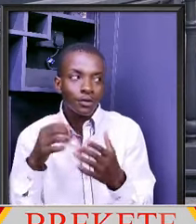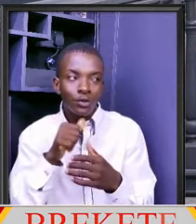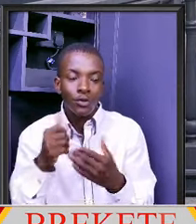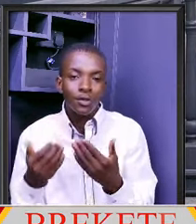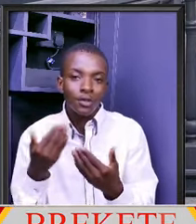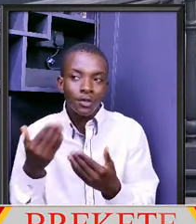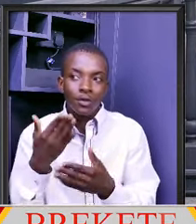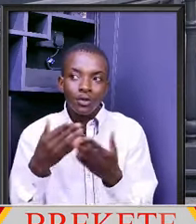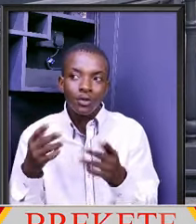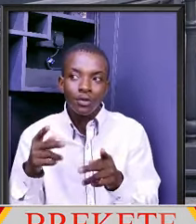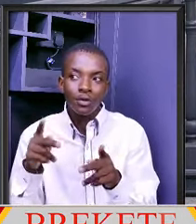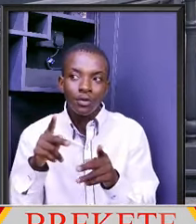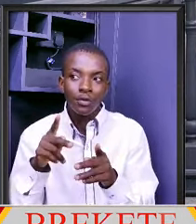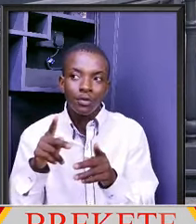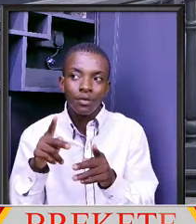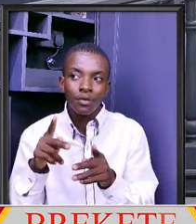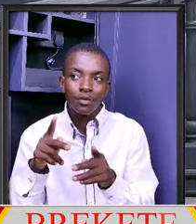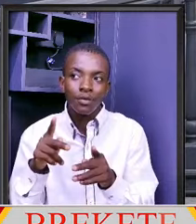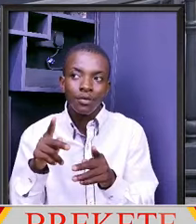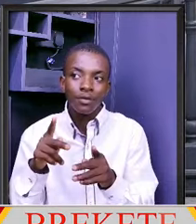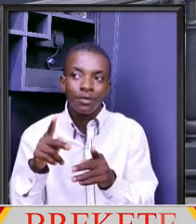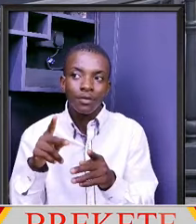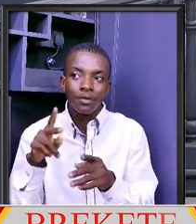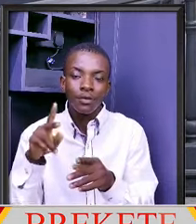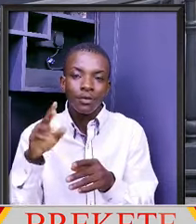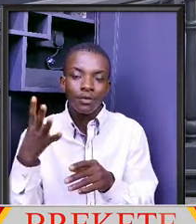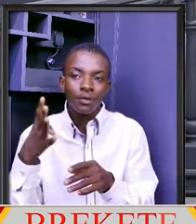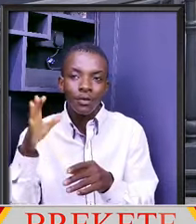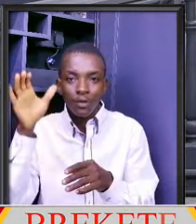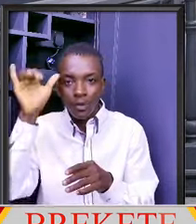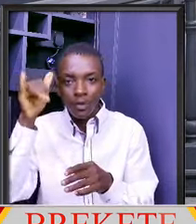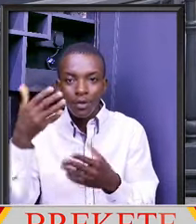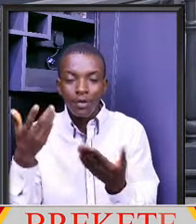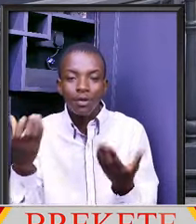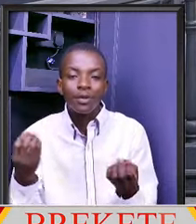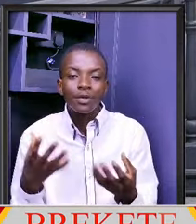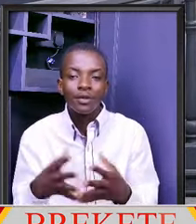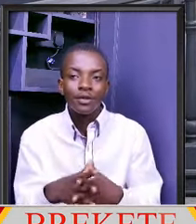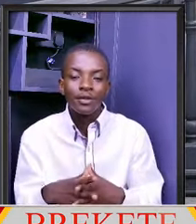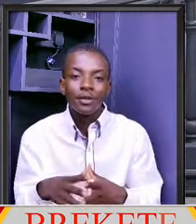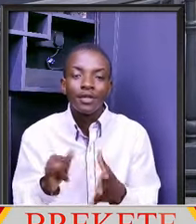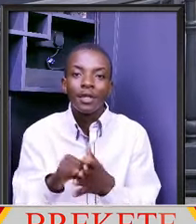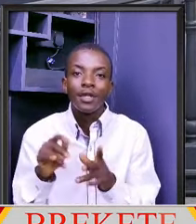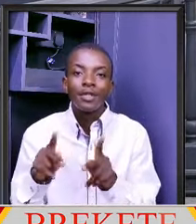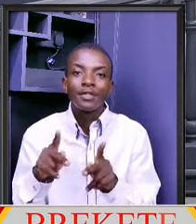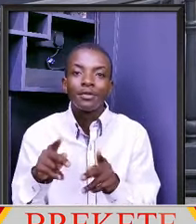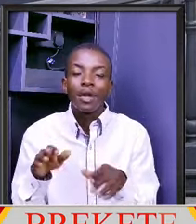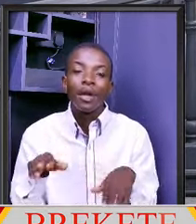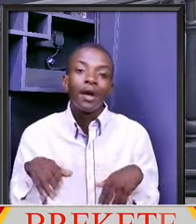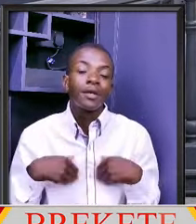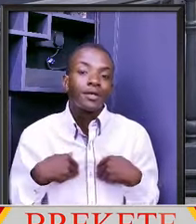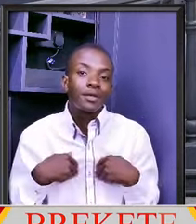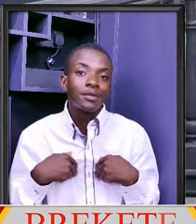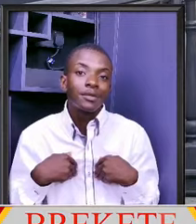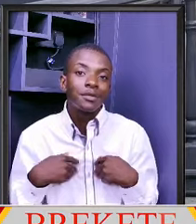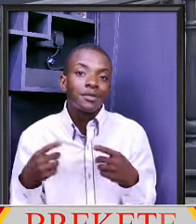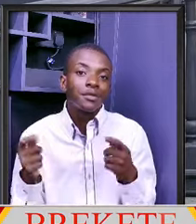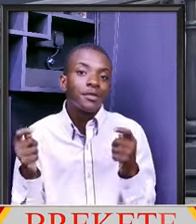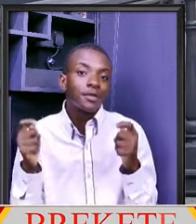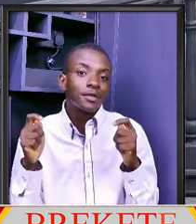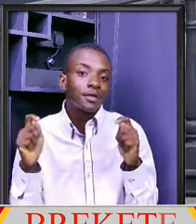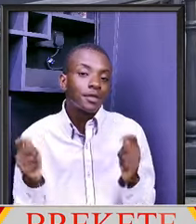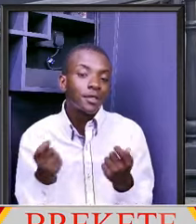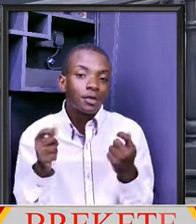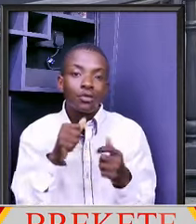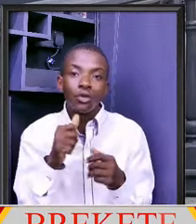Yeah, some people keep more than four cars, three cars to get this thing. You get in platform. That is people will accept the title.